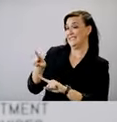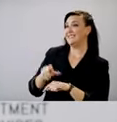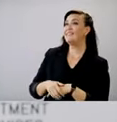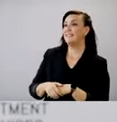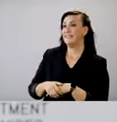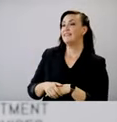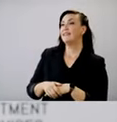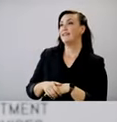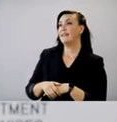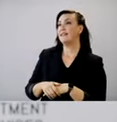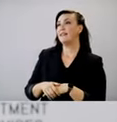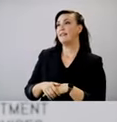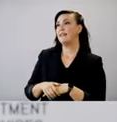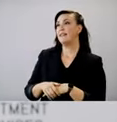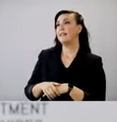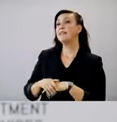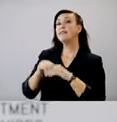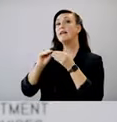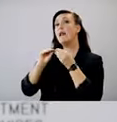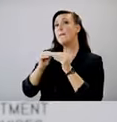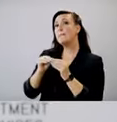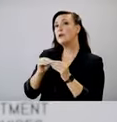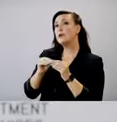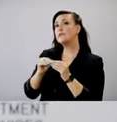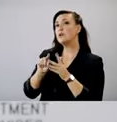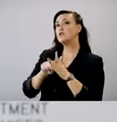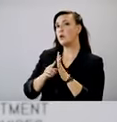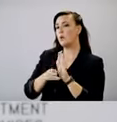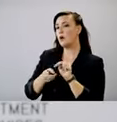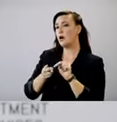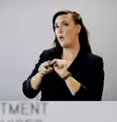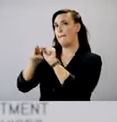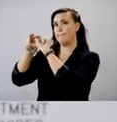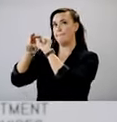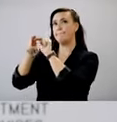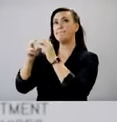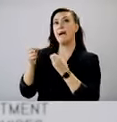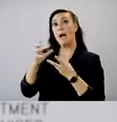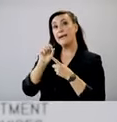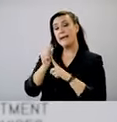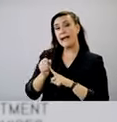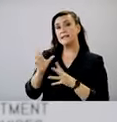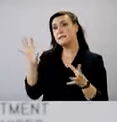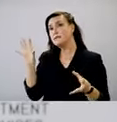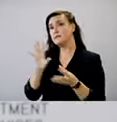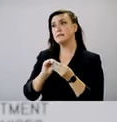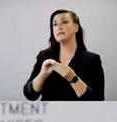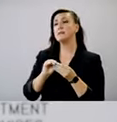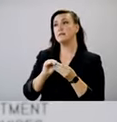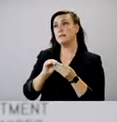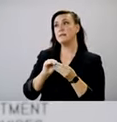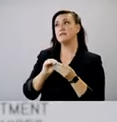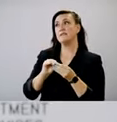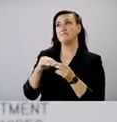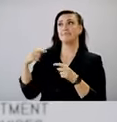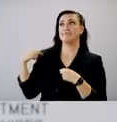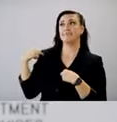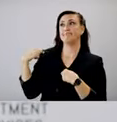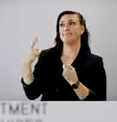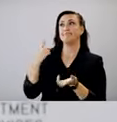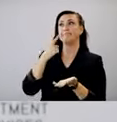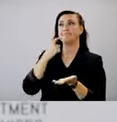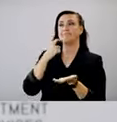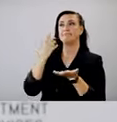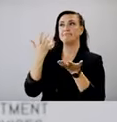Yeah. The numbers started going up for the number of cases within the last,